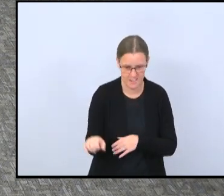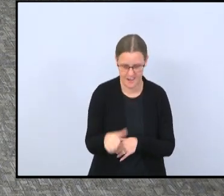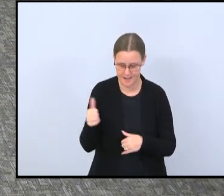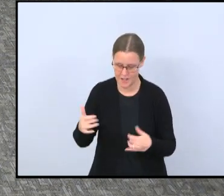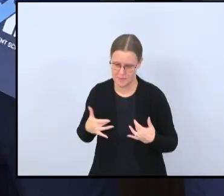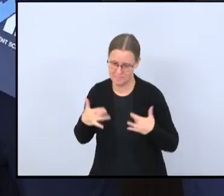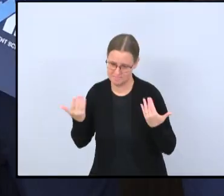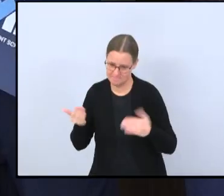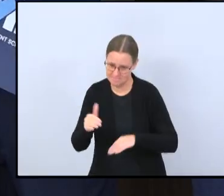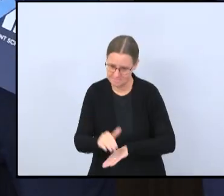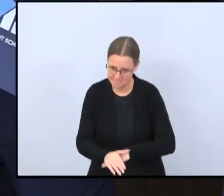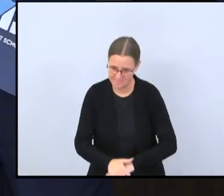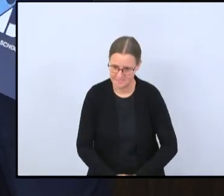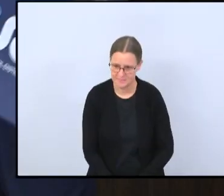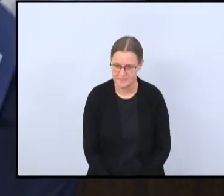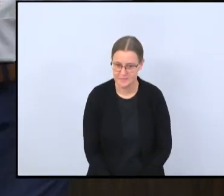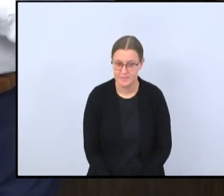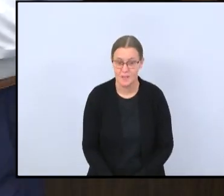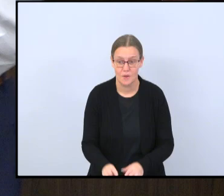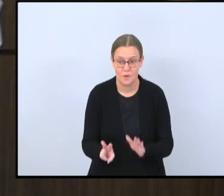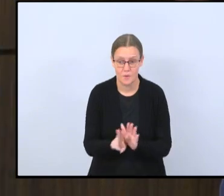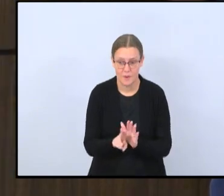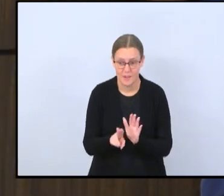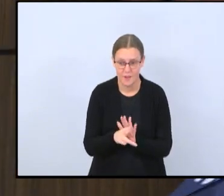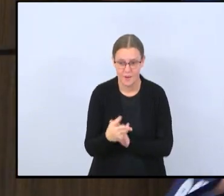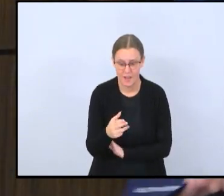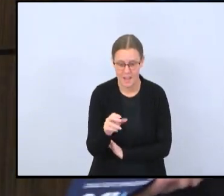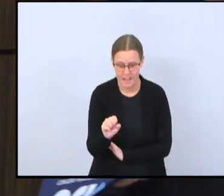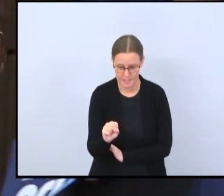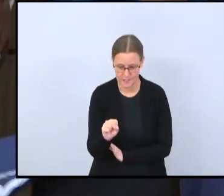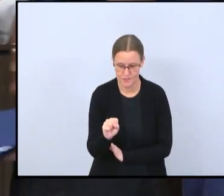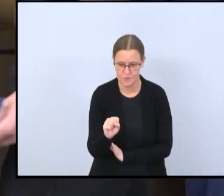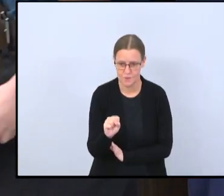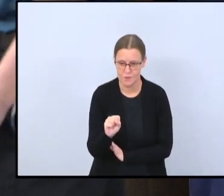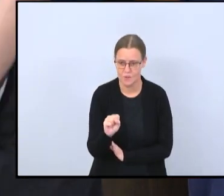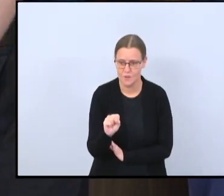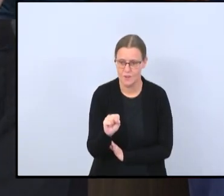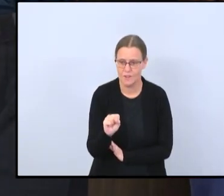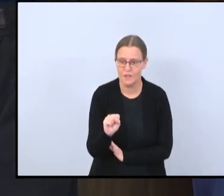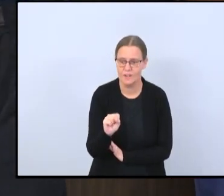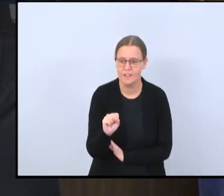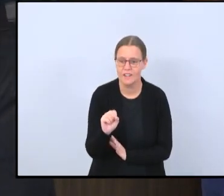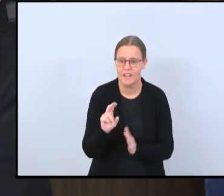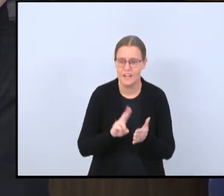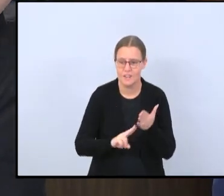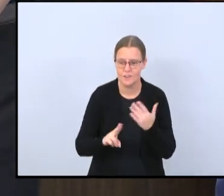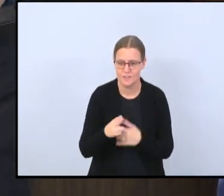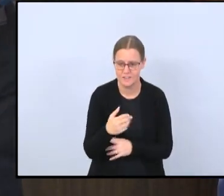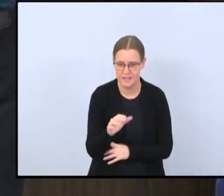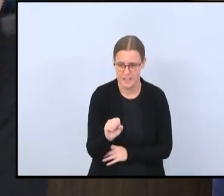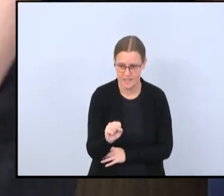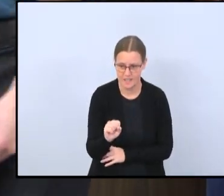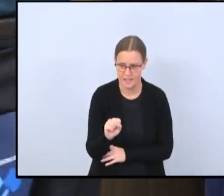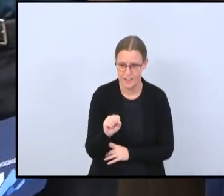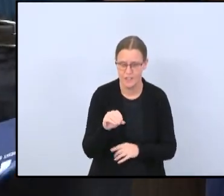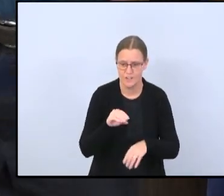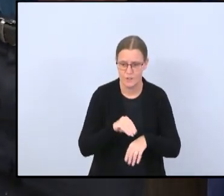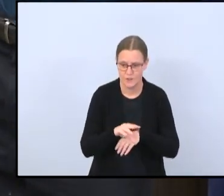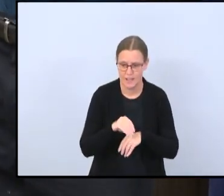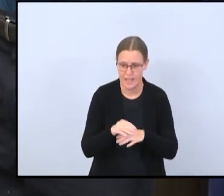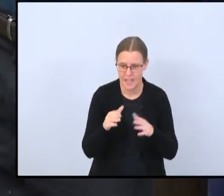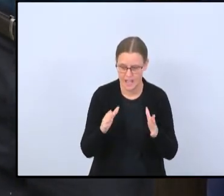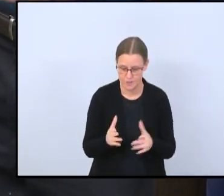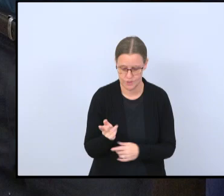this evening. Waco High School Avid Site Coordinator Kylie Milliken and University High Lead Counselor LaRonda